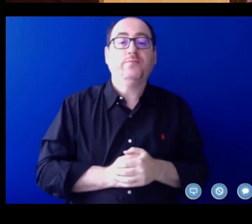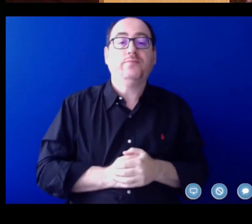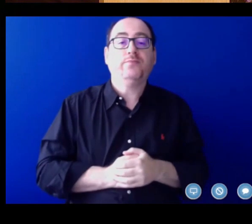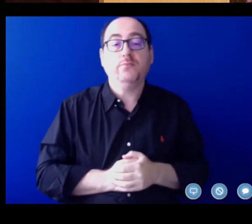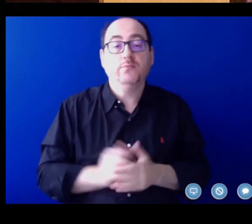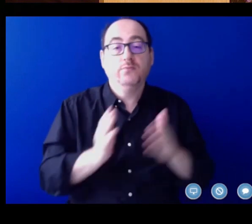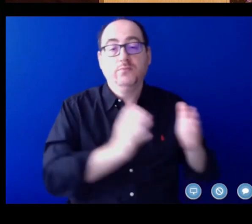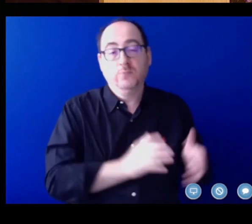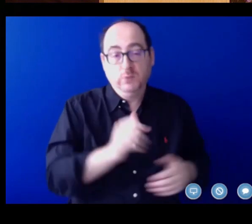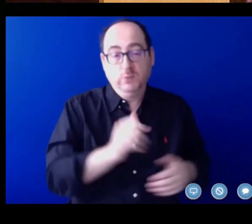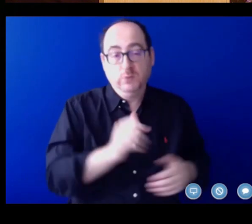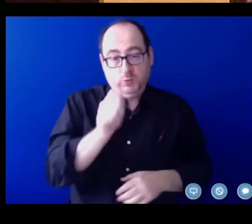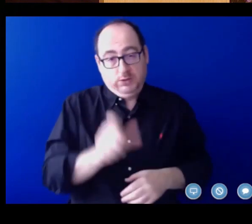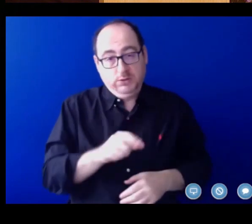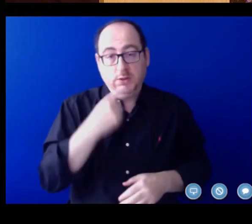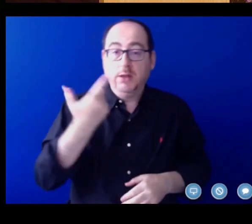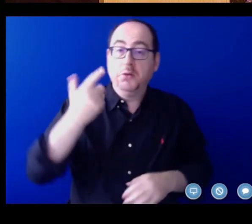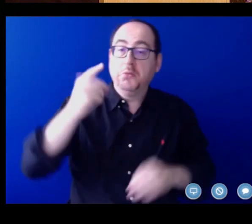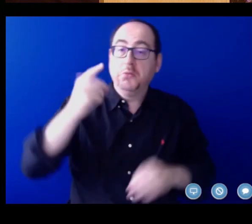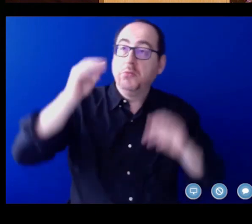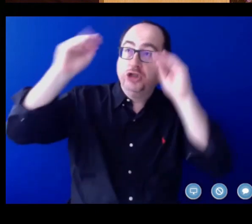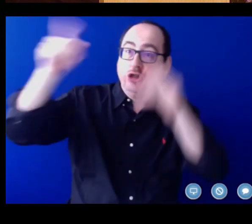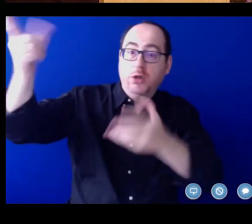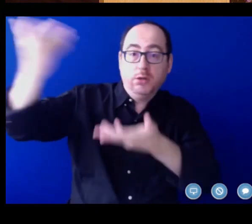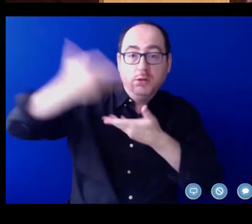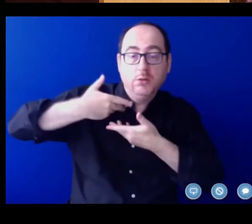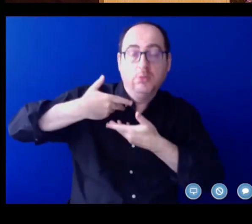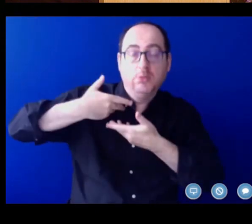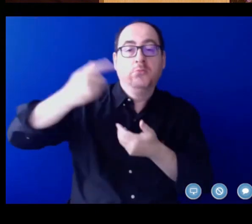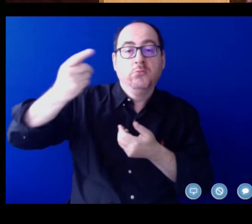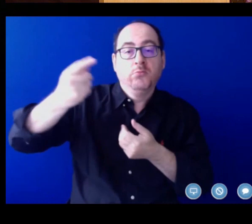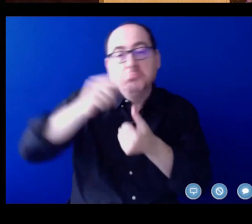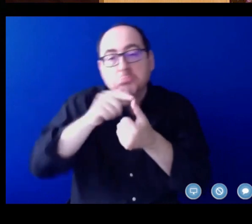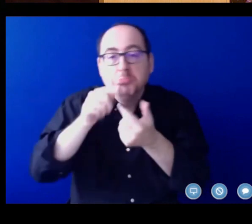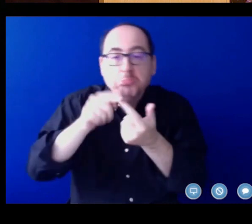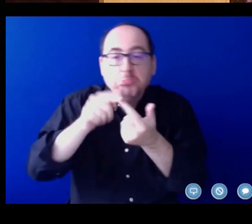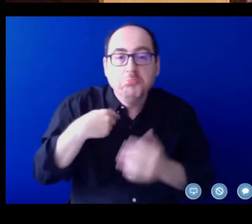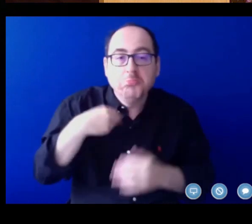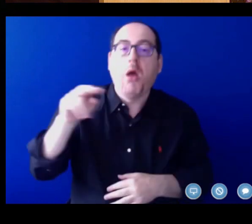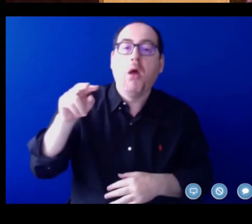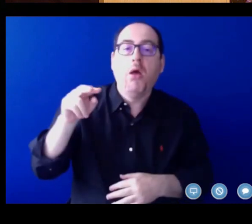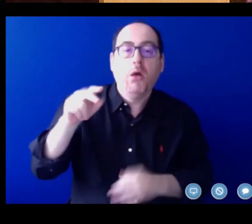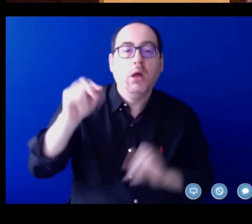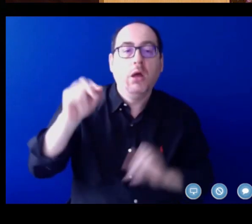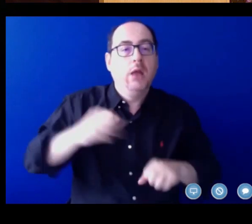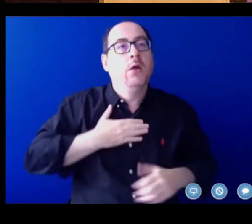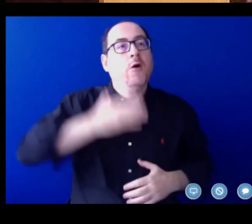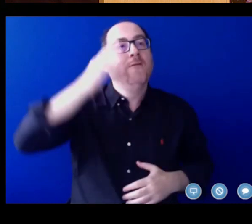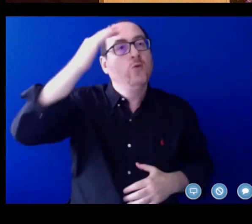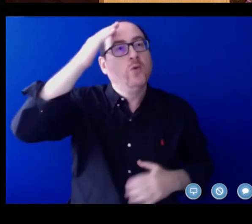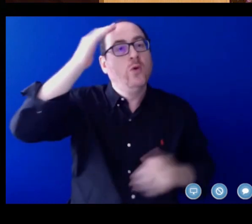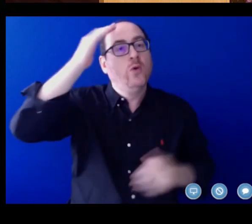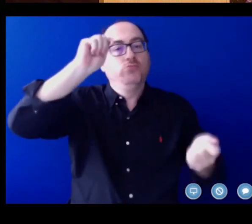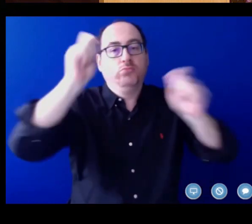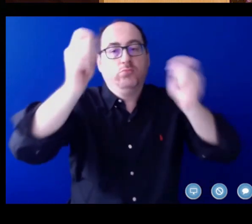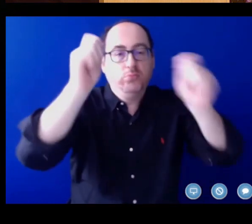start small, but it's the teacher that drives you towards the pathway. The teacher needs to be really careful, though, what they say, like discrimination. You don't